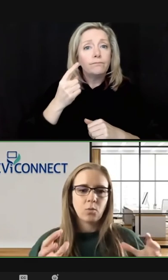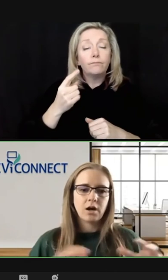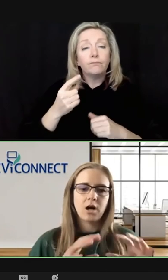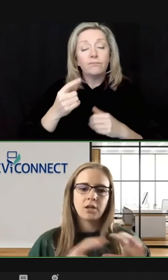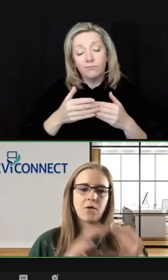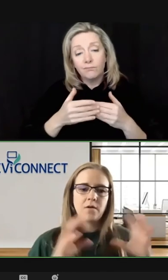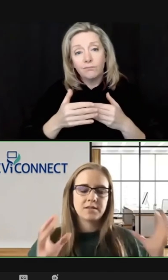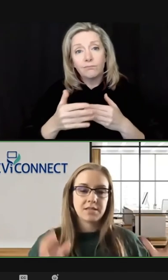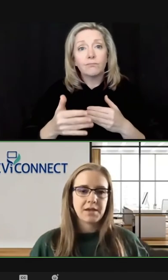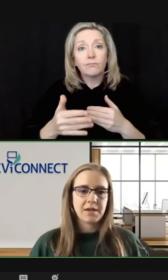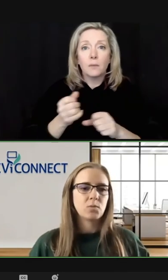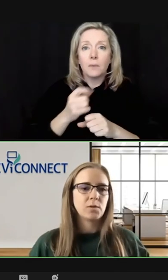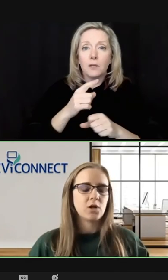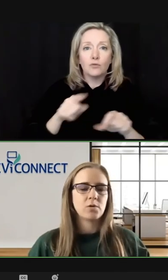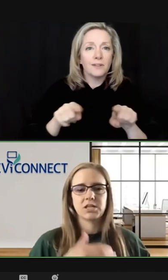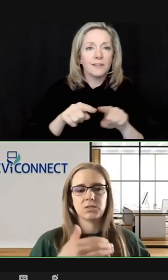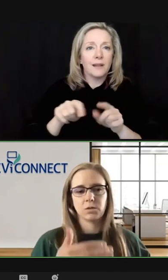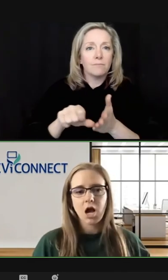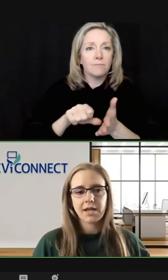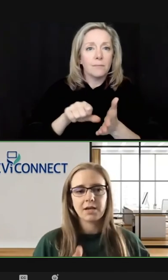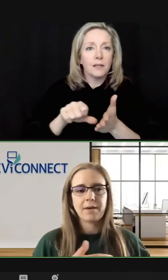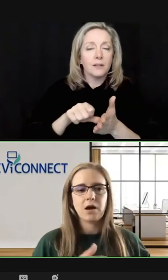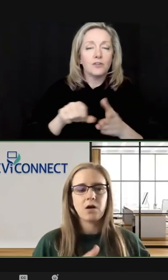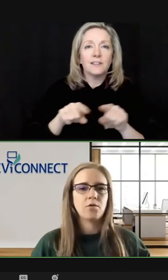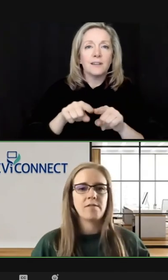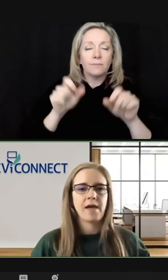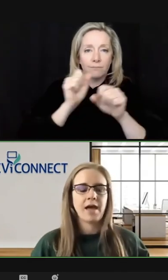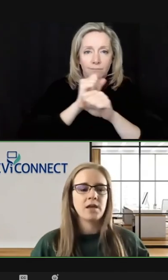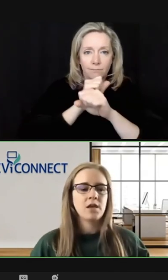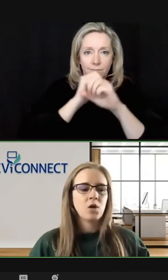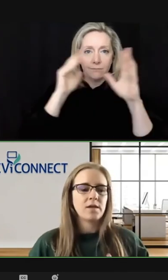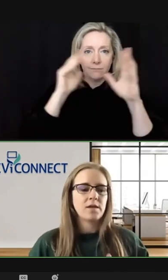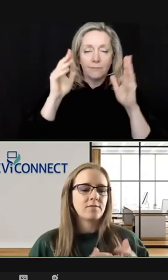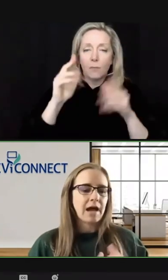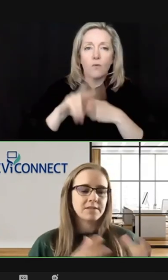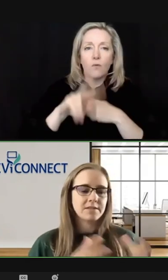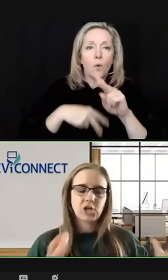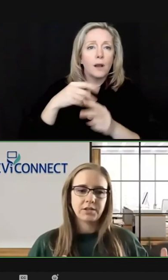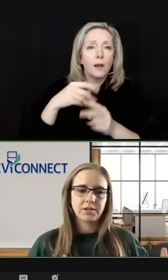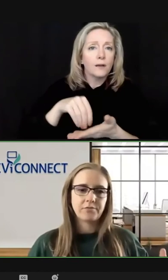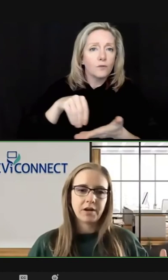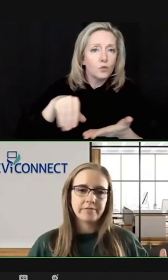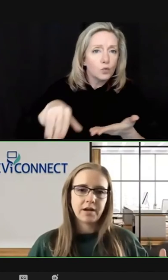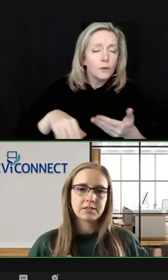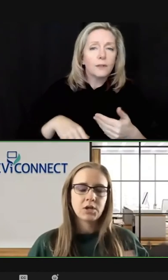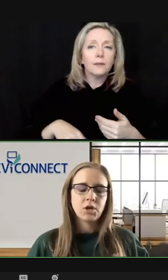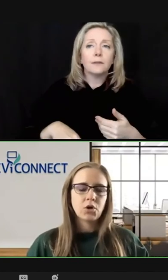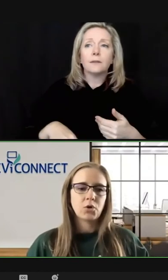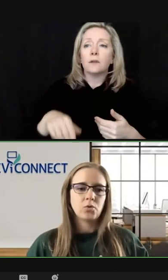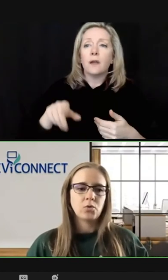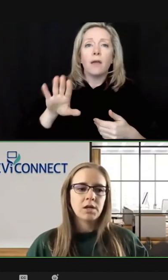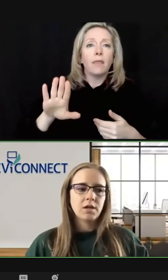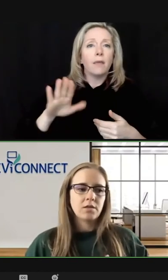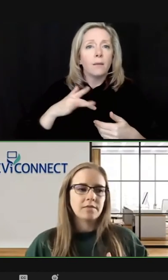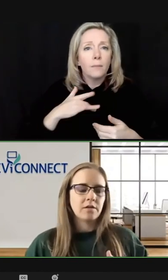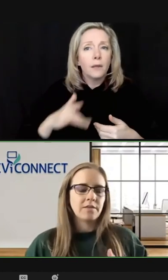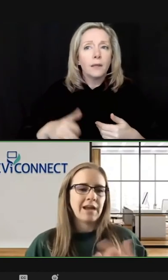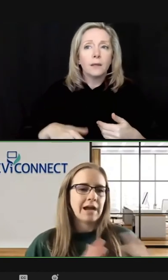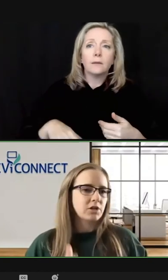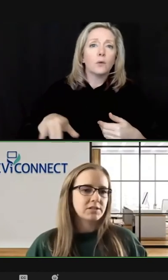in, we are all now on the same page. We know which kids we're talking about. We know that we have got this child in front of us